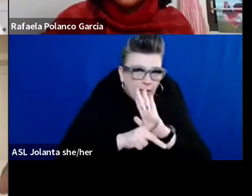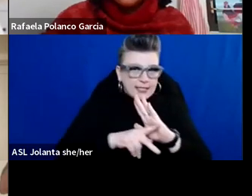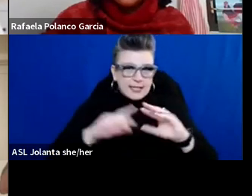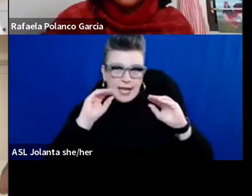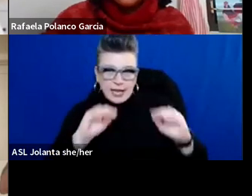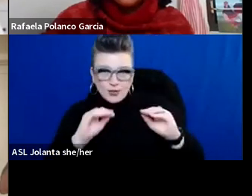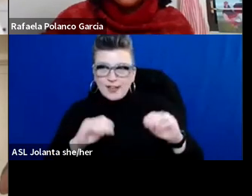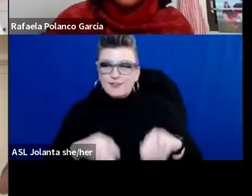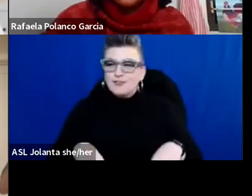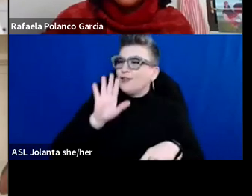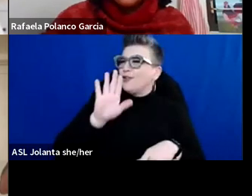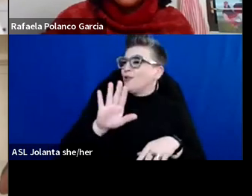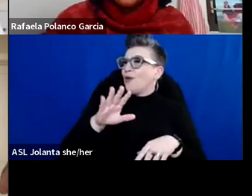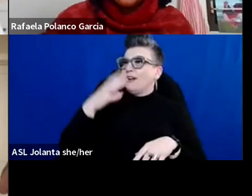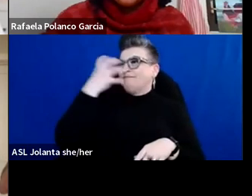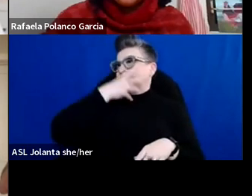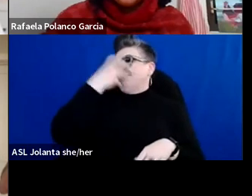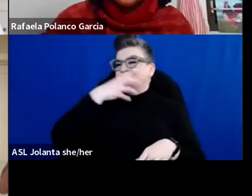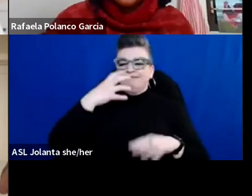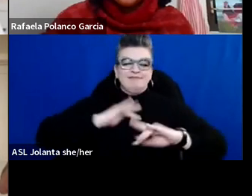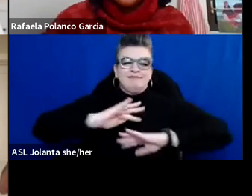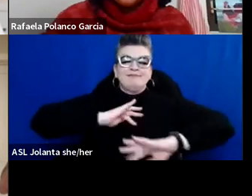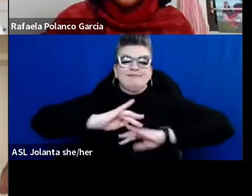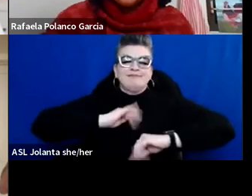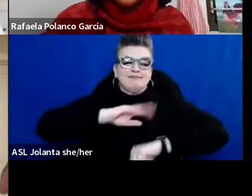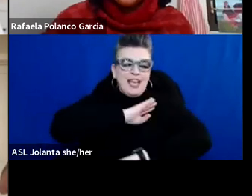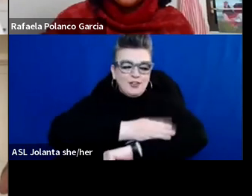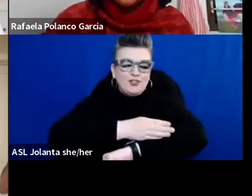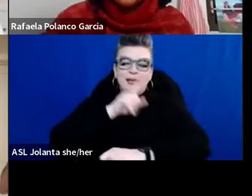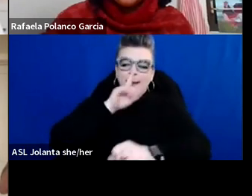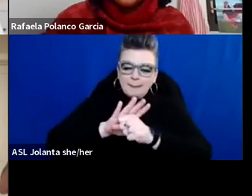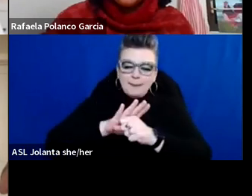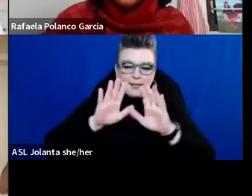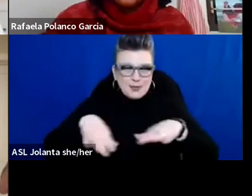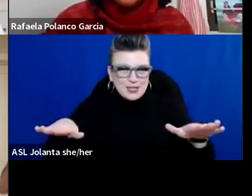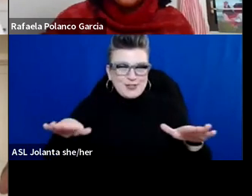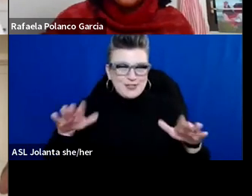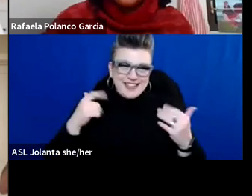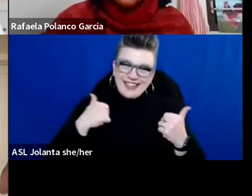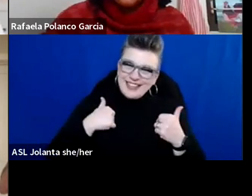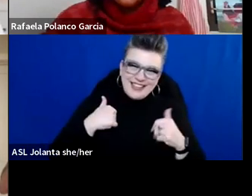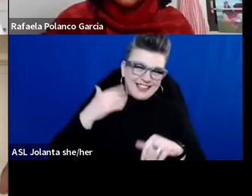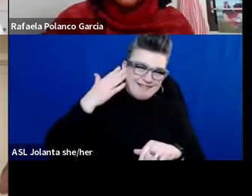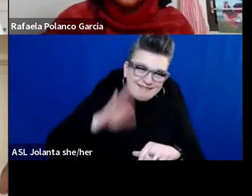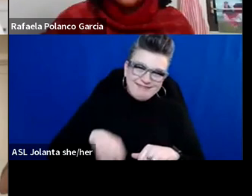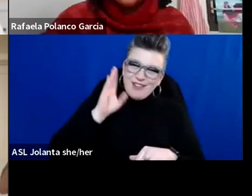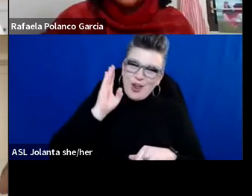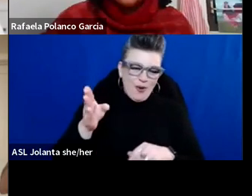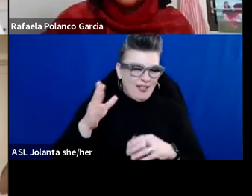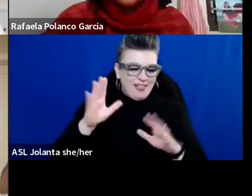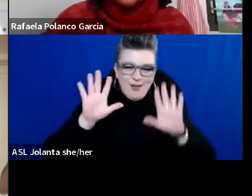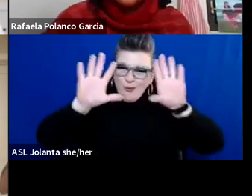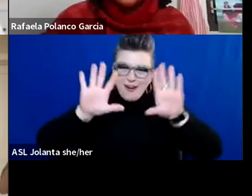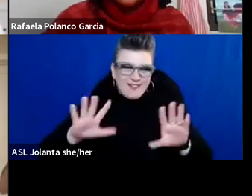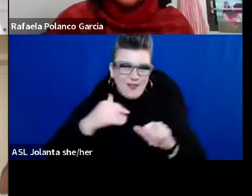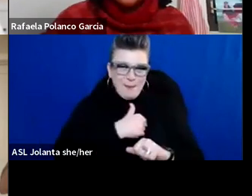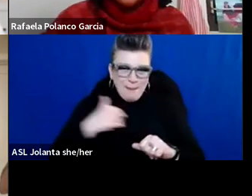your tremendous energy and commitment to children and i just think that you're going to be a wonderful member of this team of committed